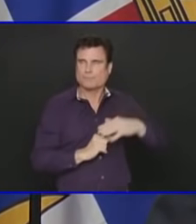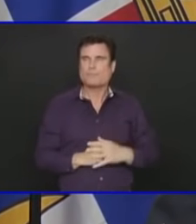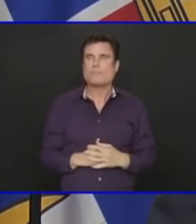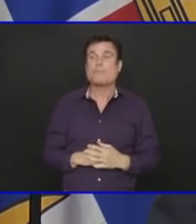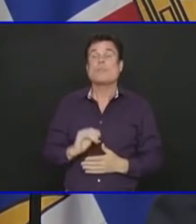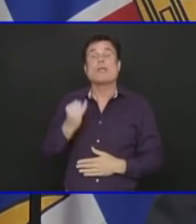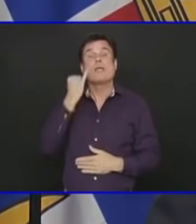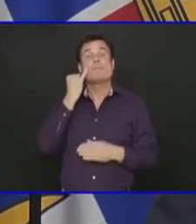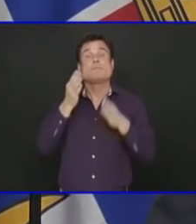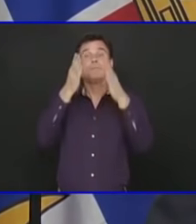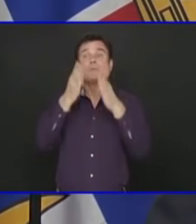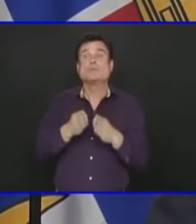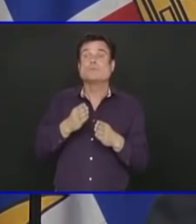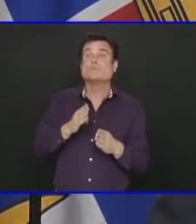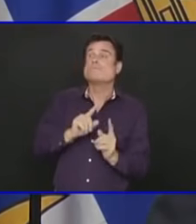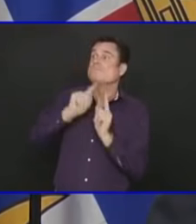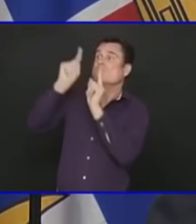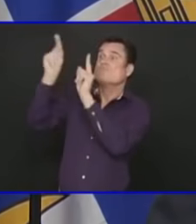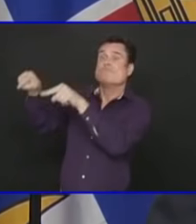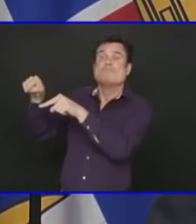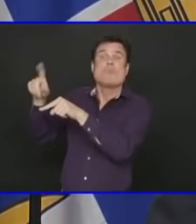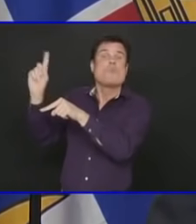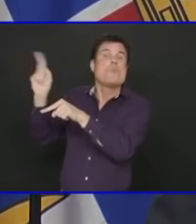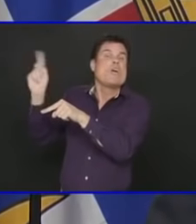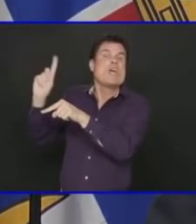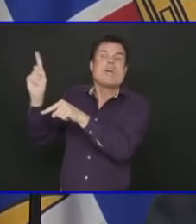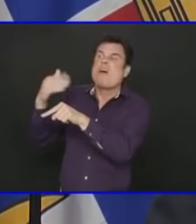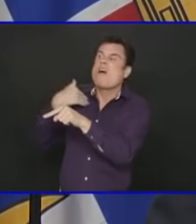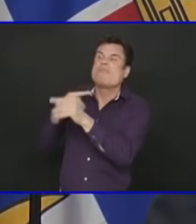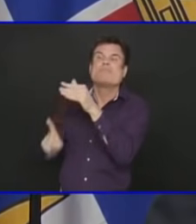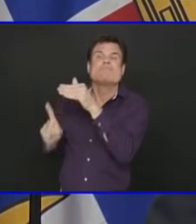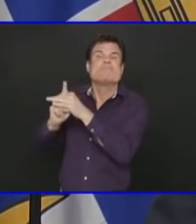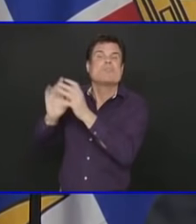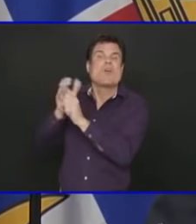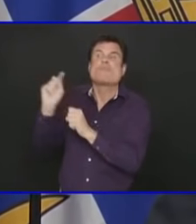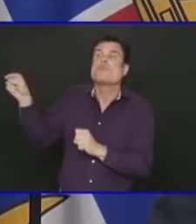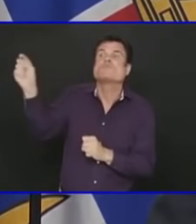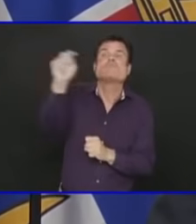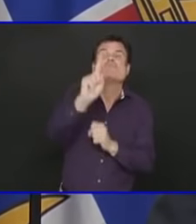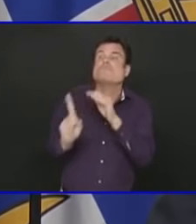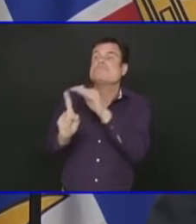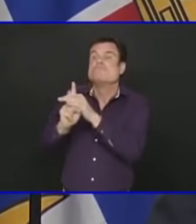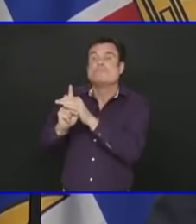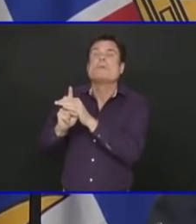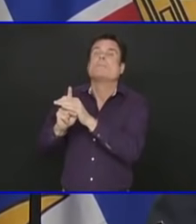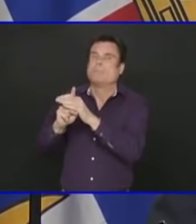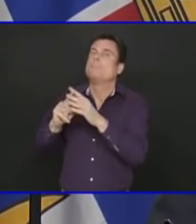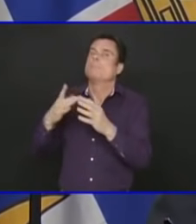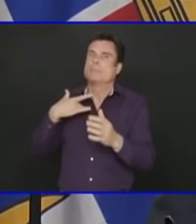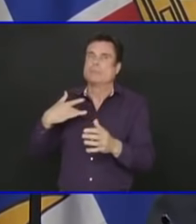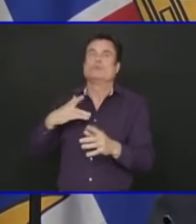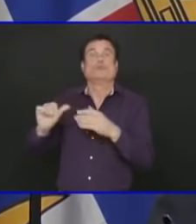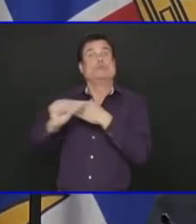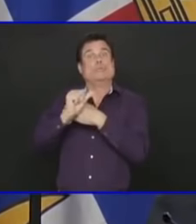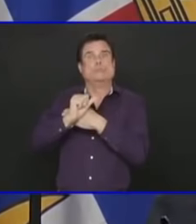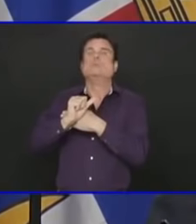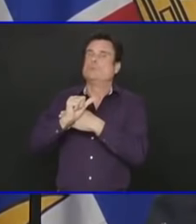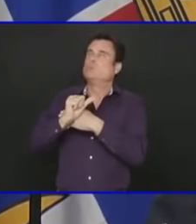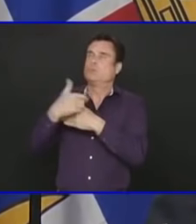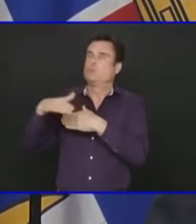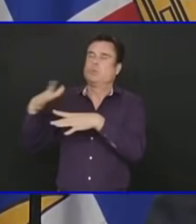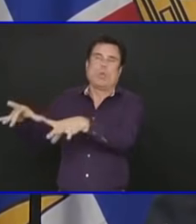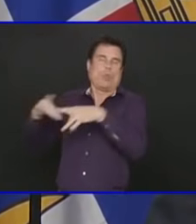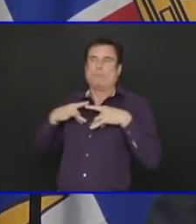incubation period. And so until the outbreak is over in Curl Lake, we do have that requirement for people who have returned here. And we